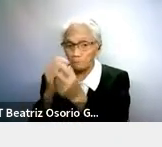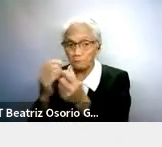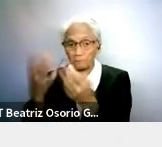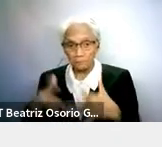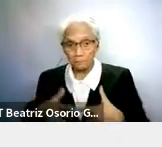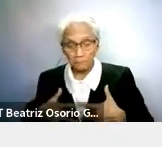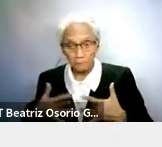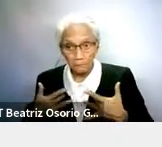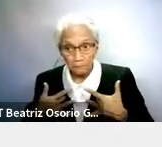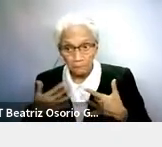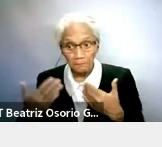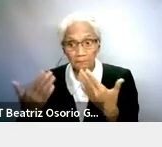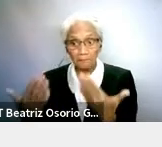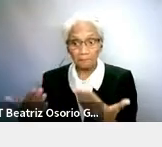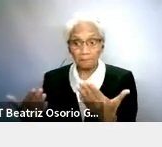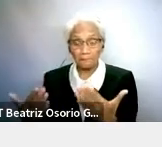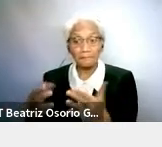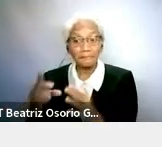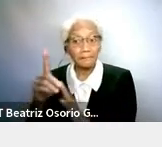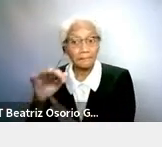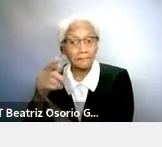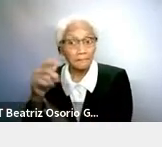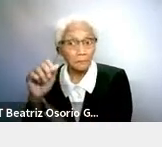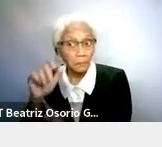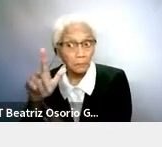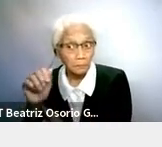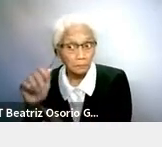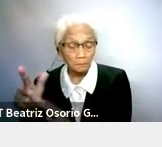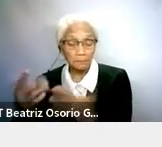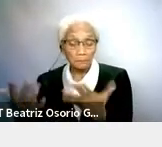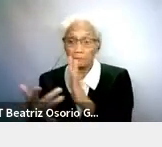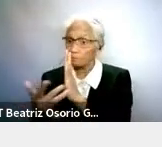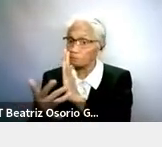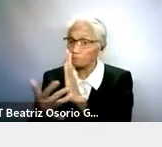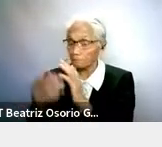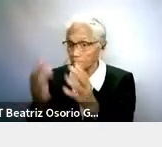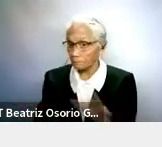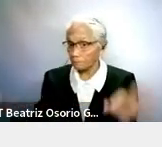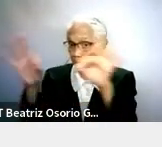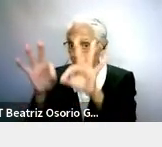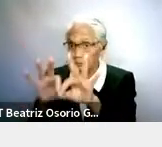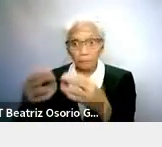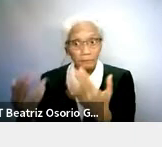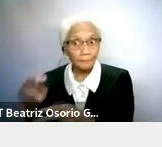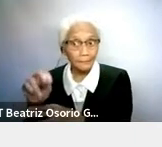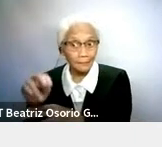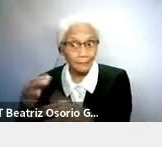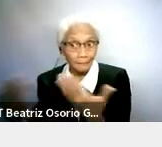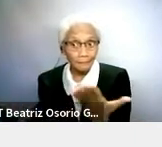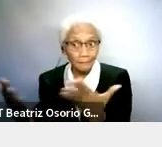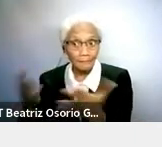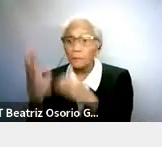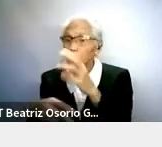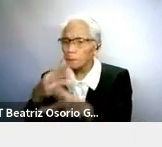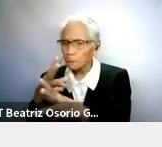Adopting and mastering digital technology is the most important need of the hour. To build our place in the world and succeed is a